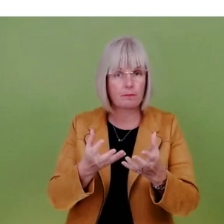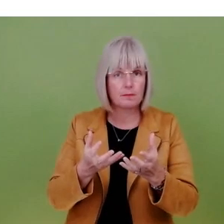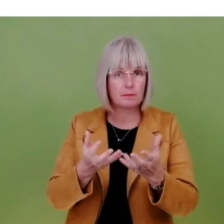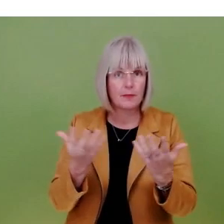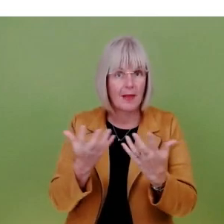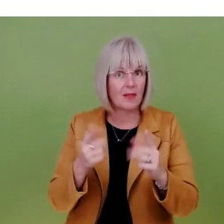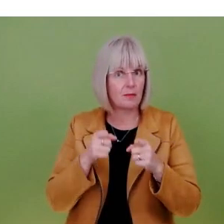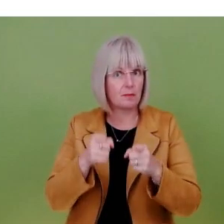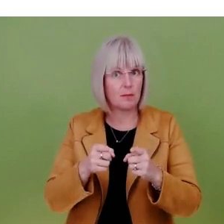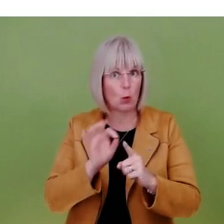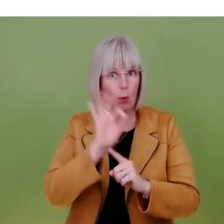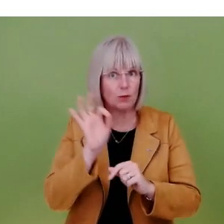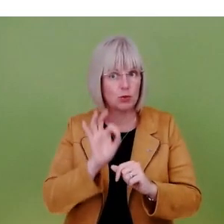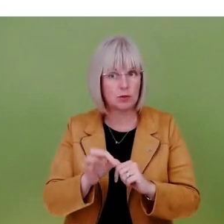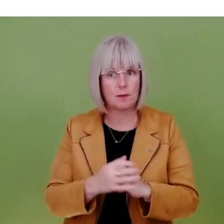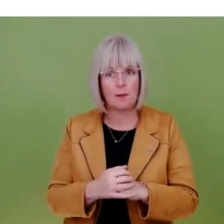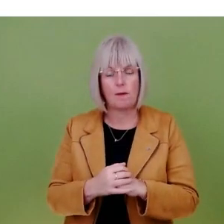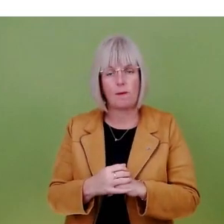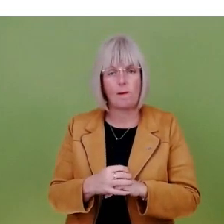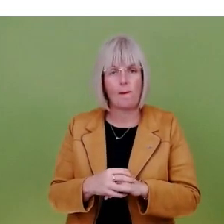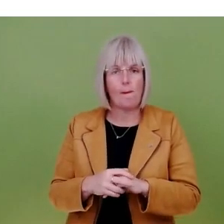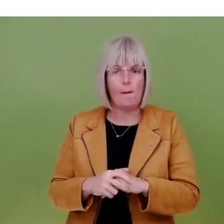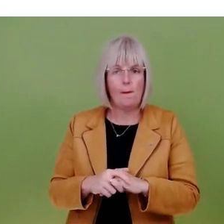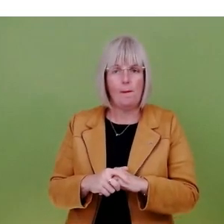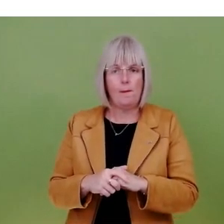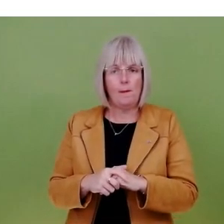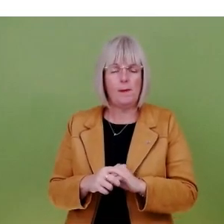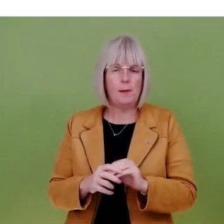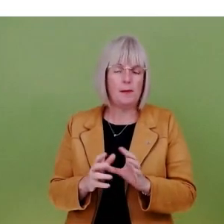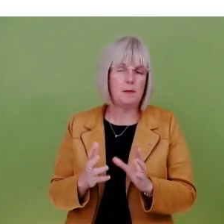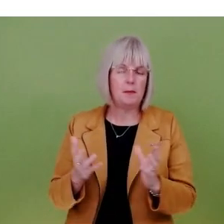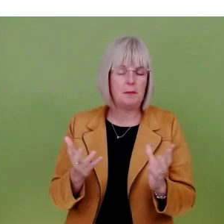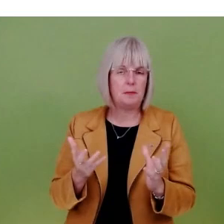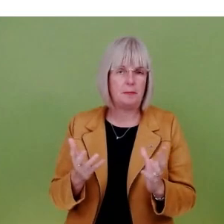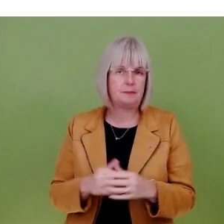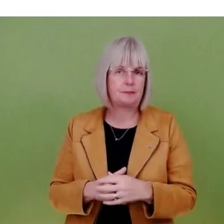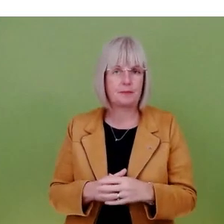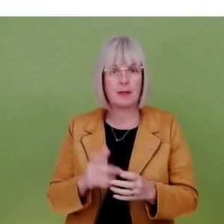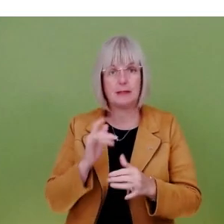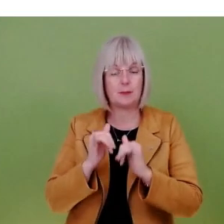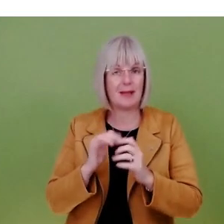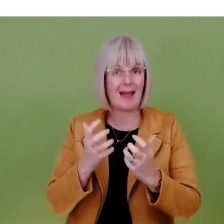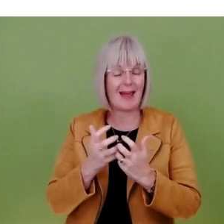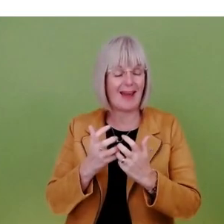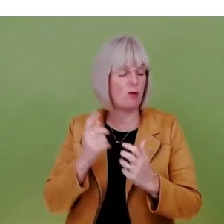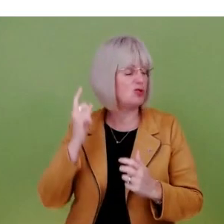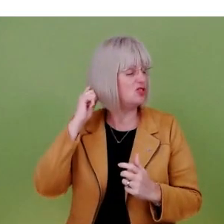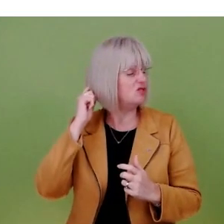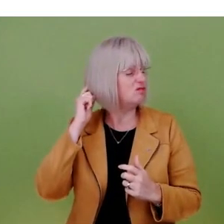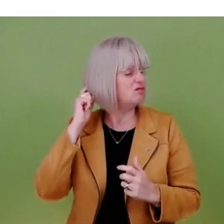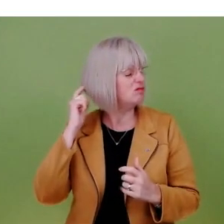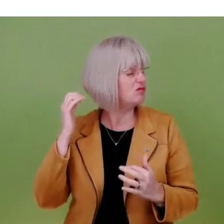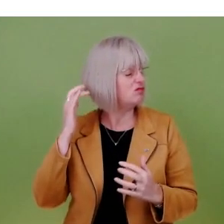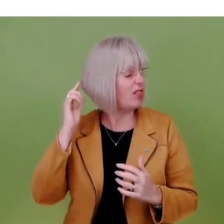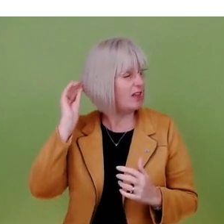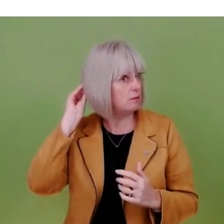suppose it's the way sometimes terms come into our consciousness actually, and then carry with them a sort of connotation that maybe